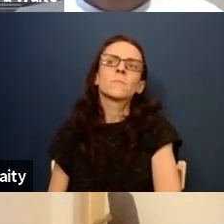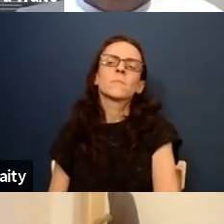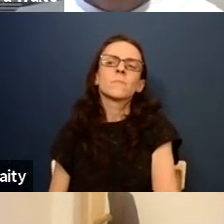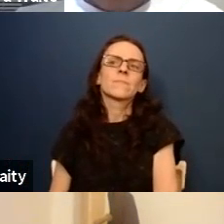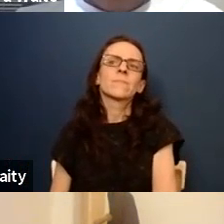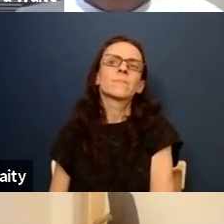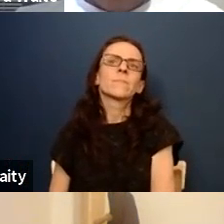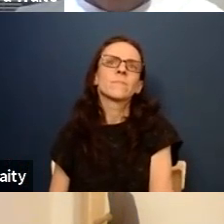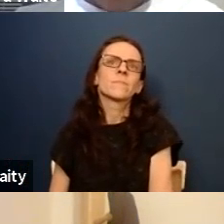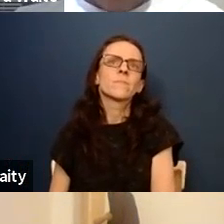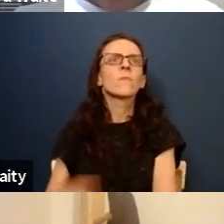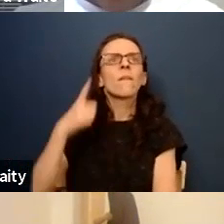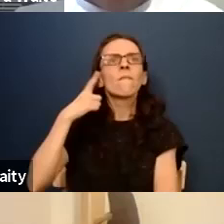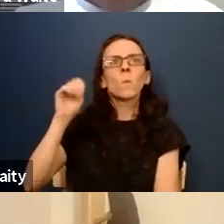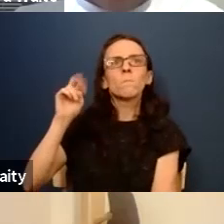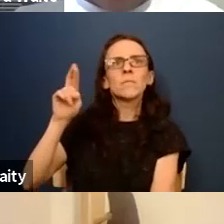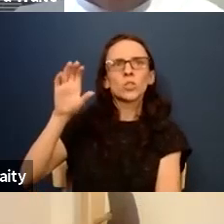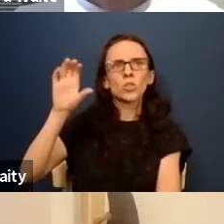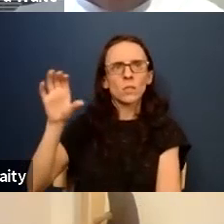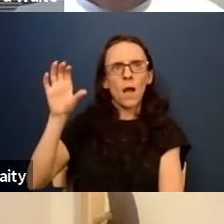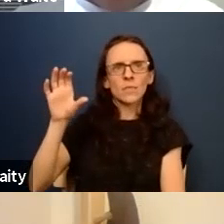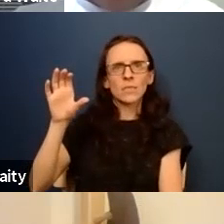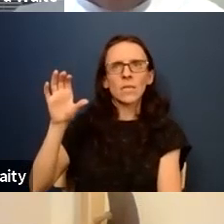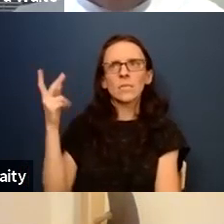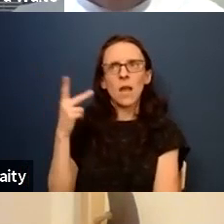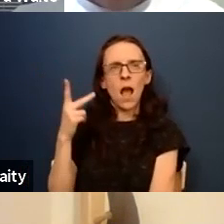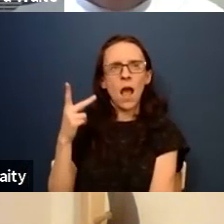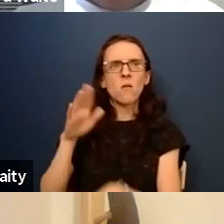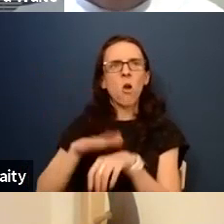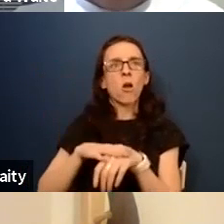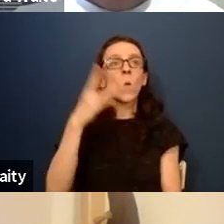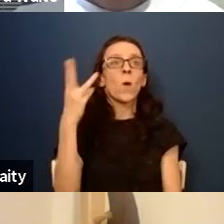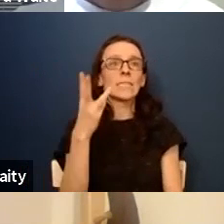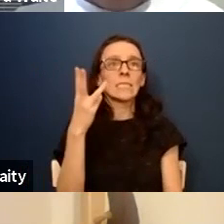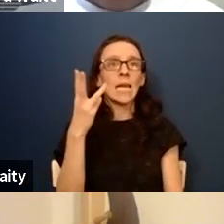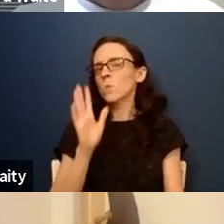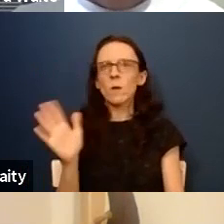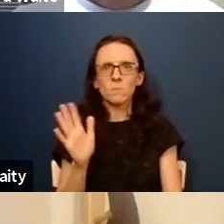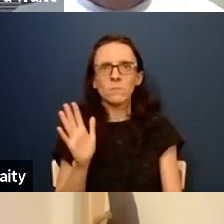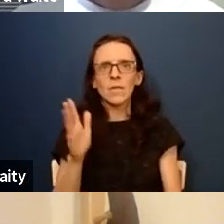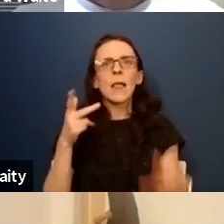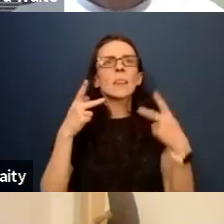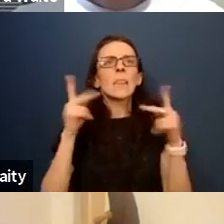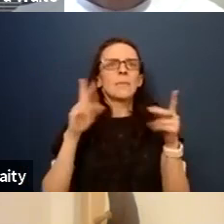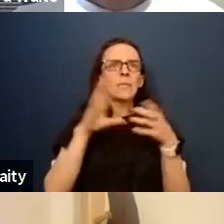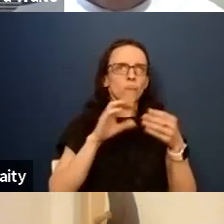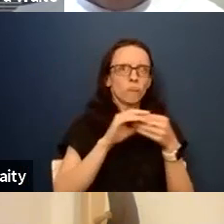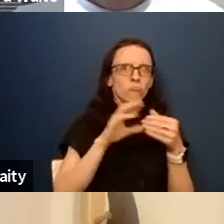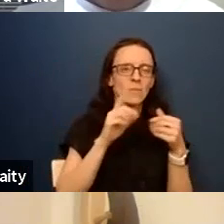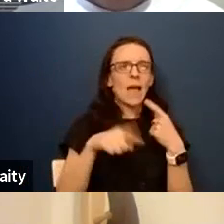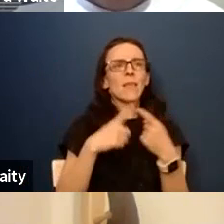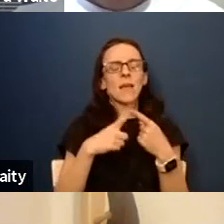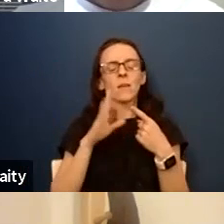for us, for Mr. Condompasas and I on Wednesday, well, actually, let me finish what I was saying before, where